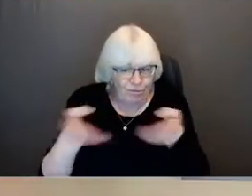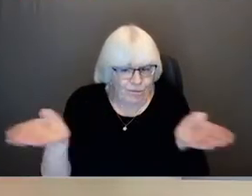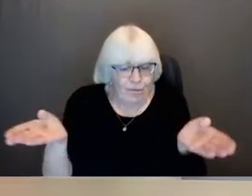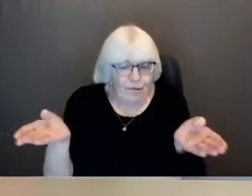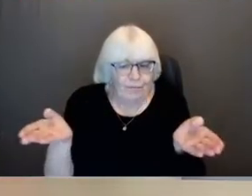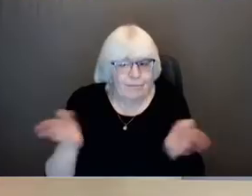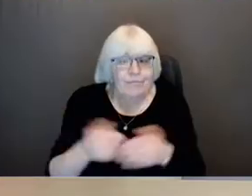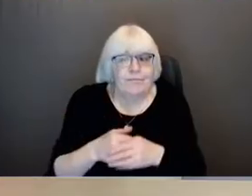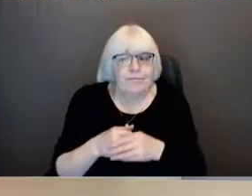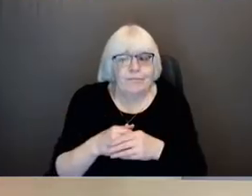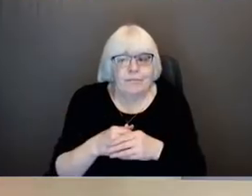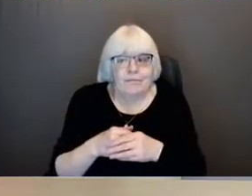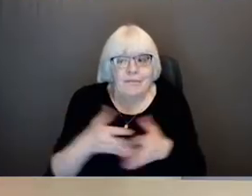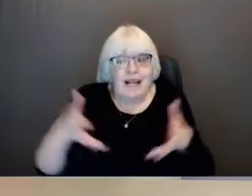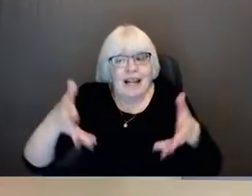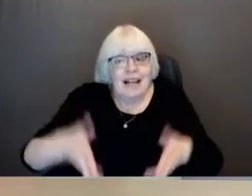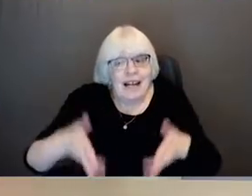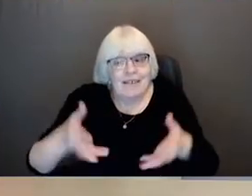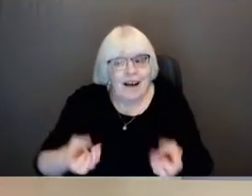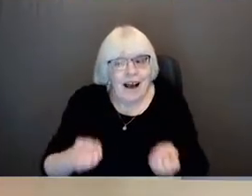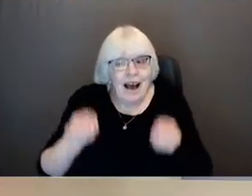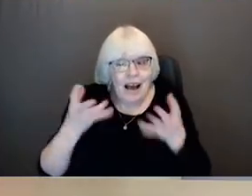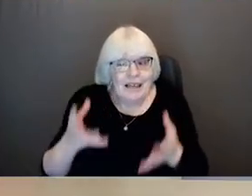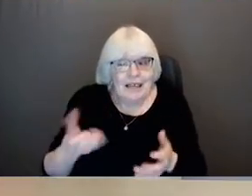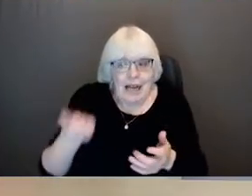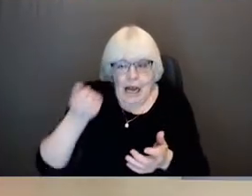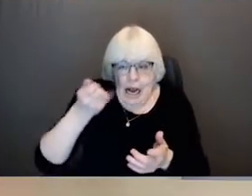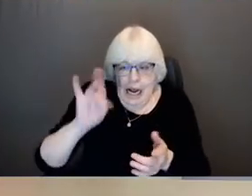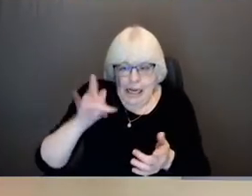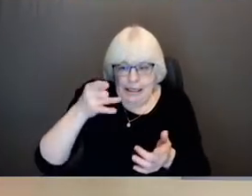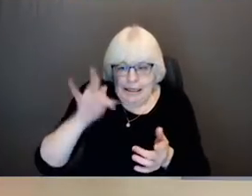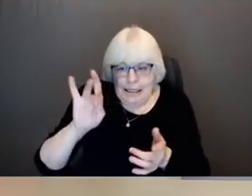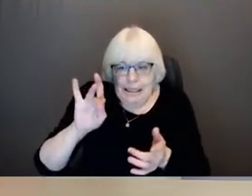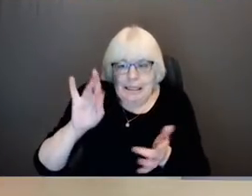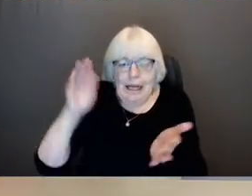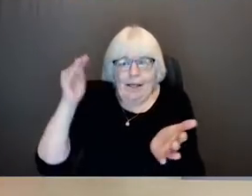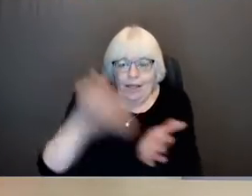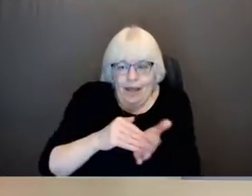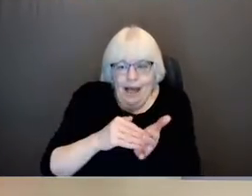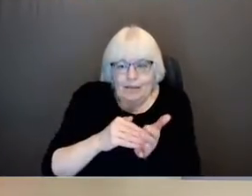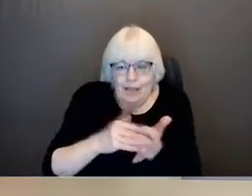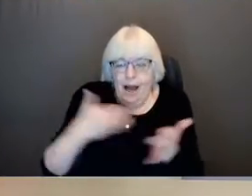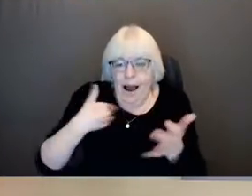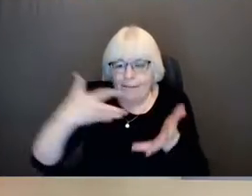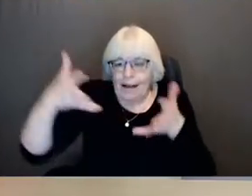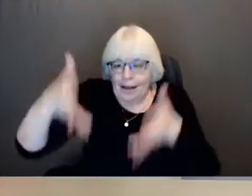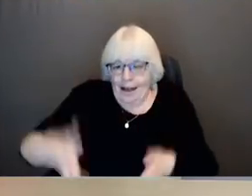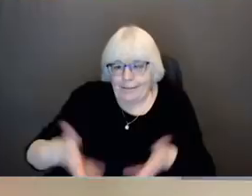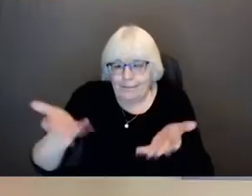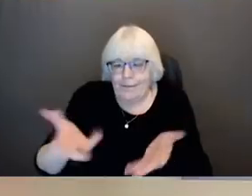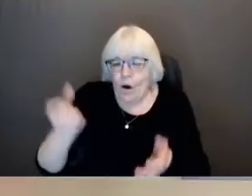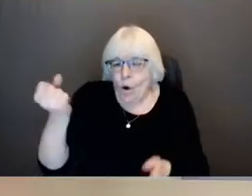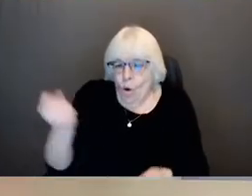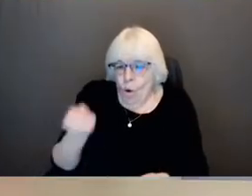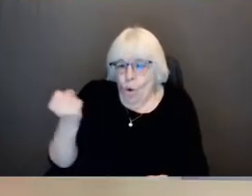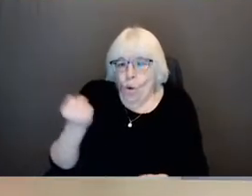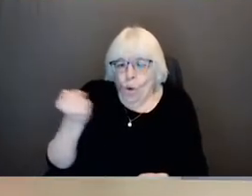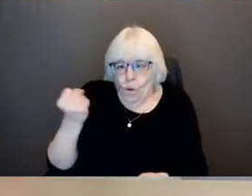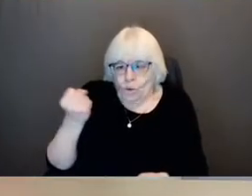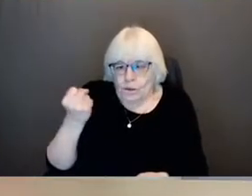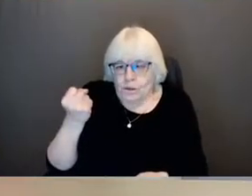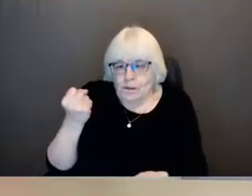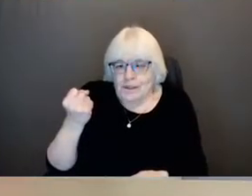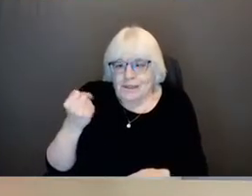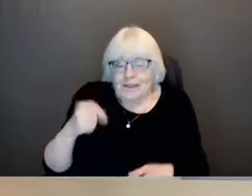19,000 tests. In terms of monthly shipments, in September we received, and these are the rapid antigen